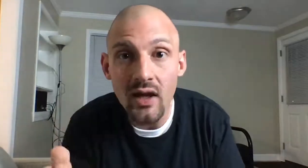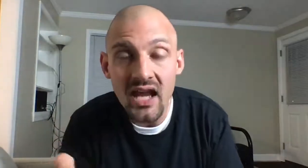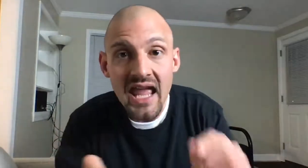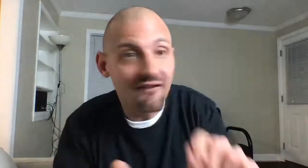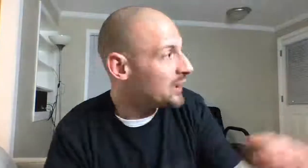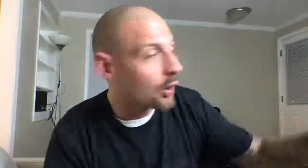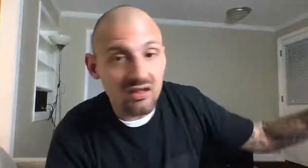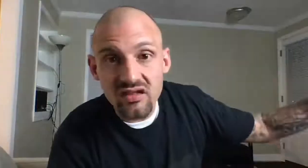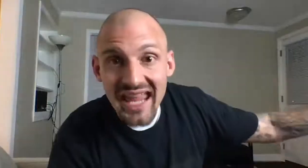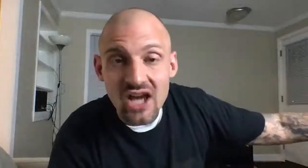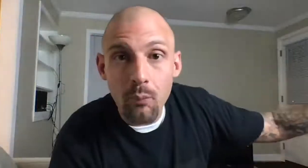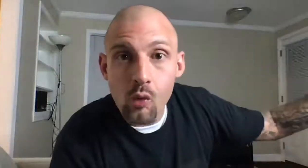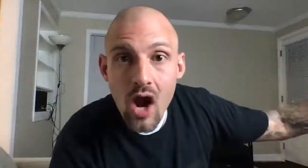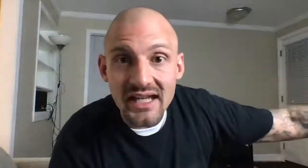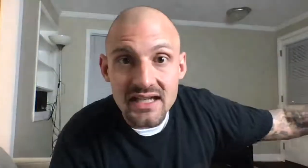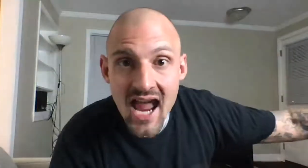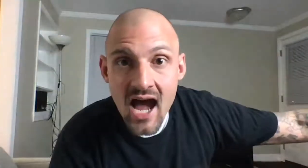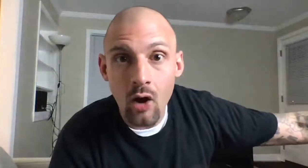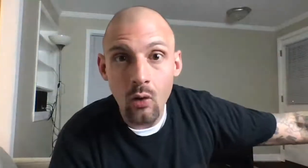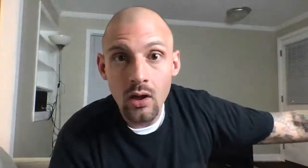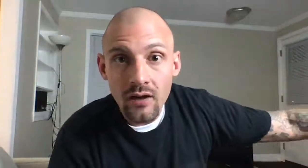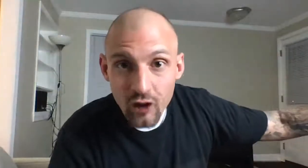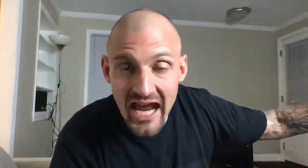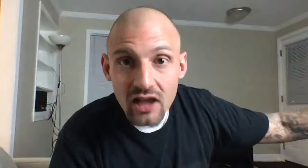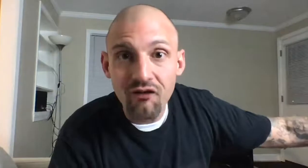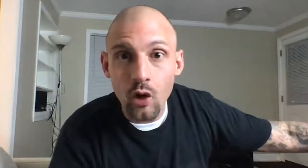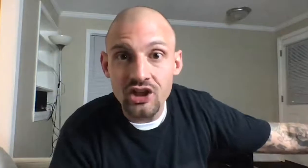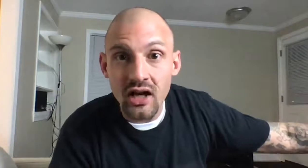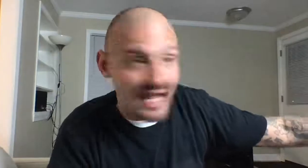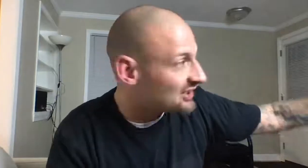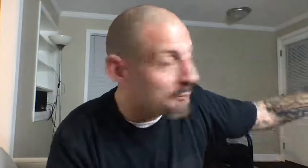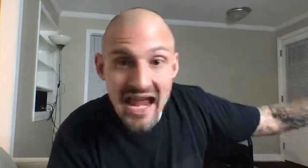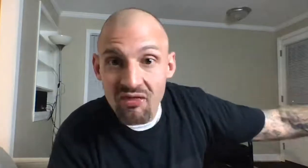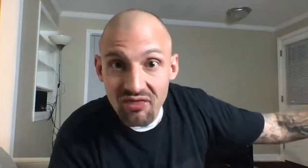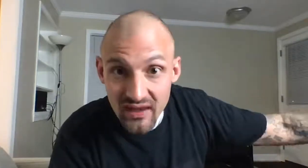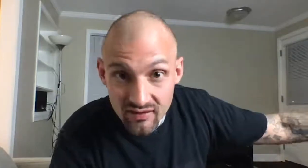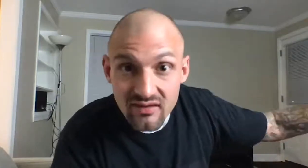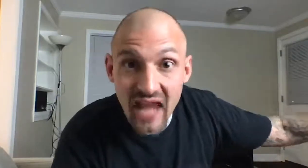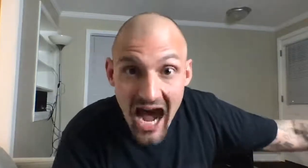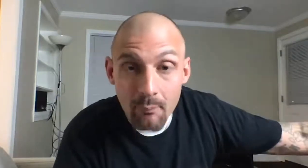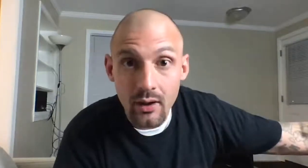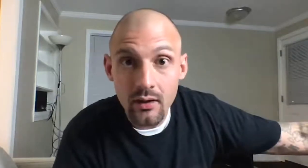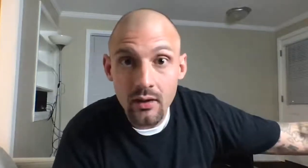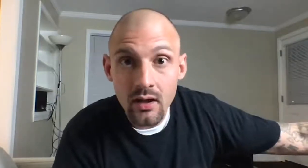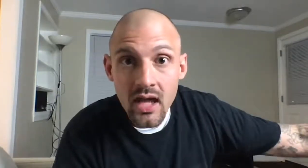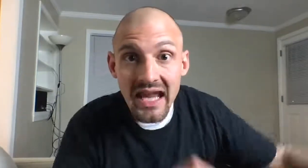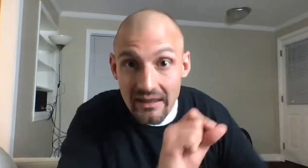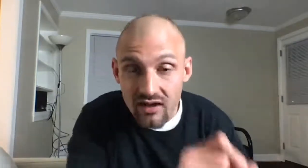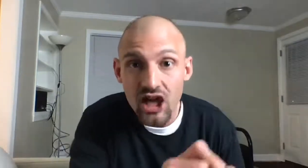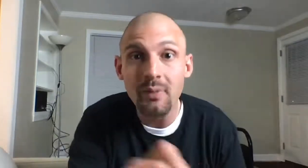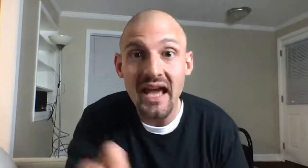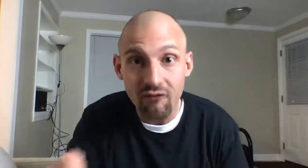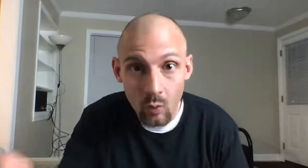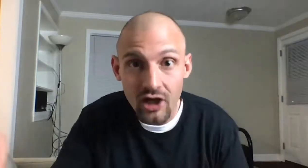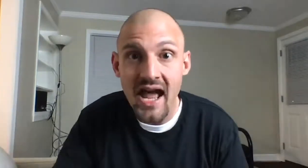Don't allow it. If we don't stand up right now for California and demand that this stop,